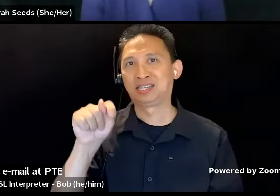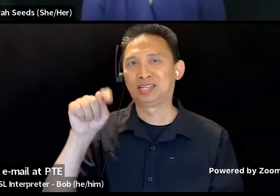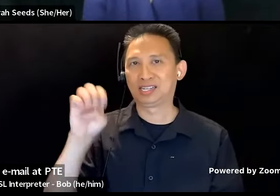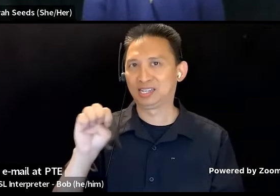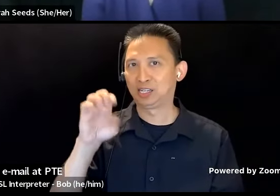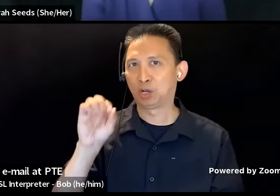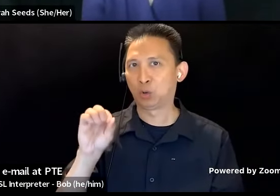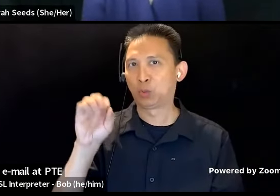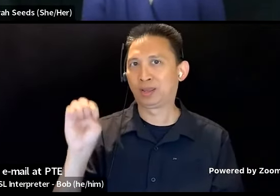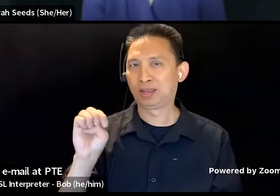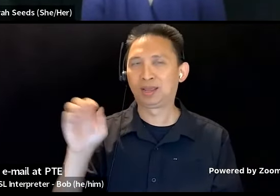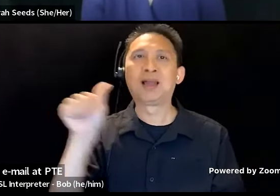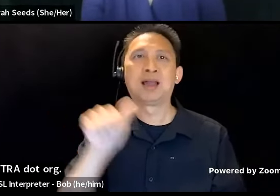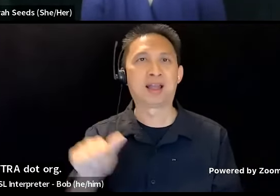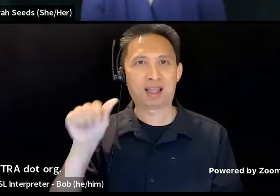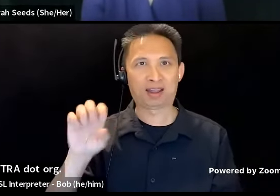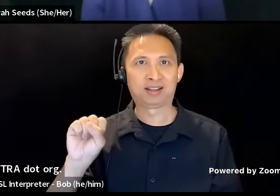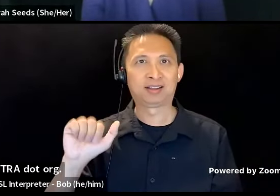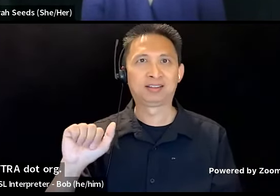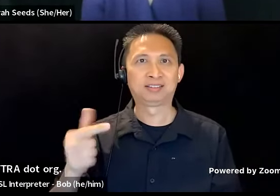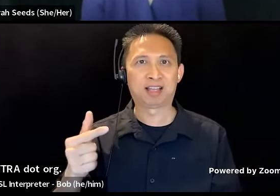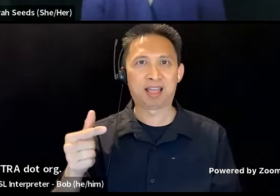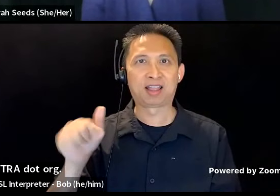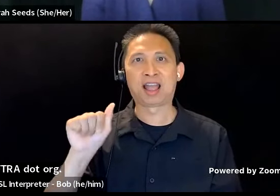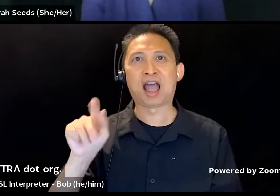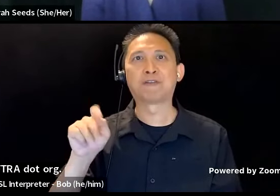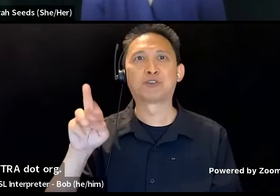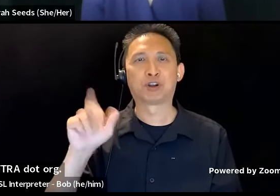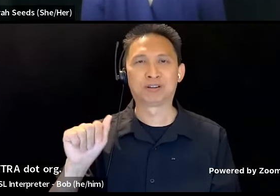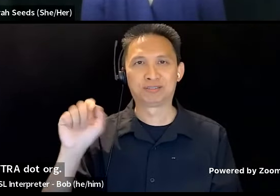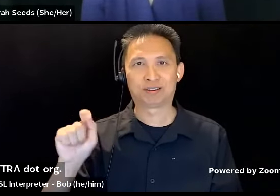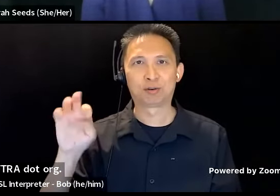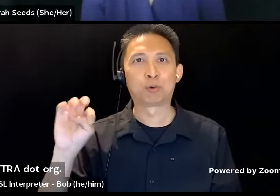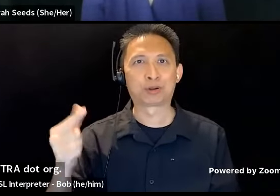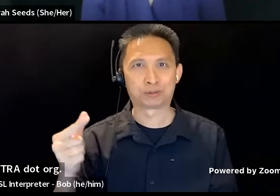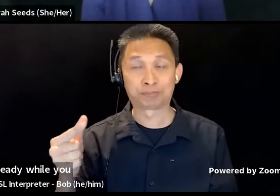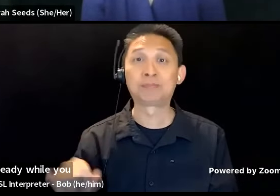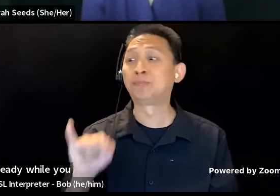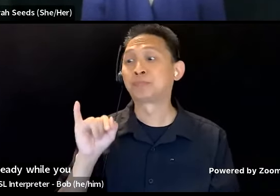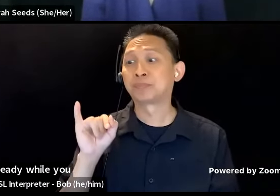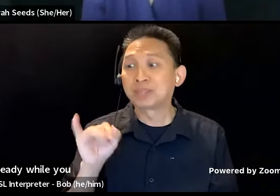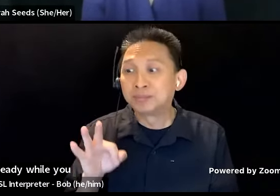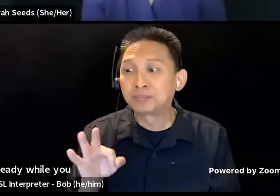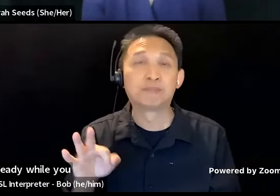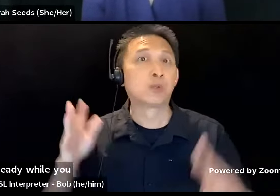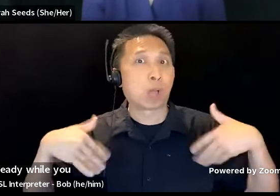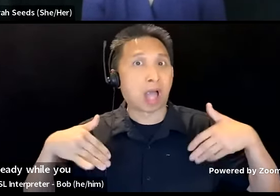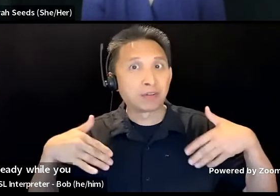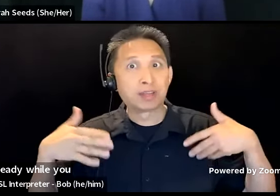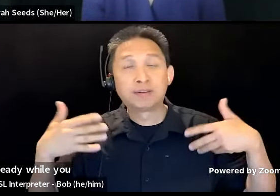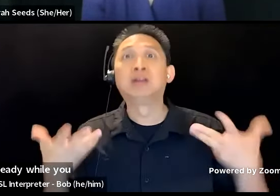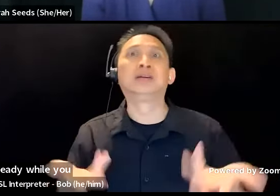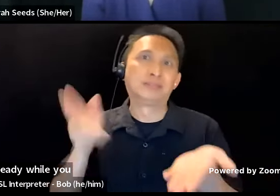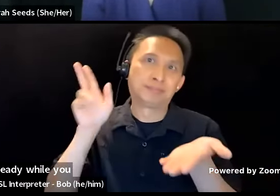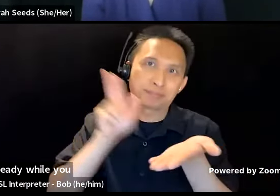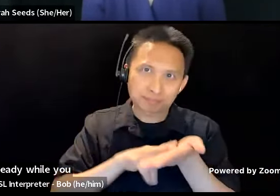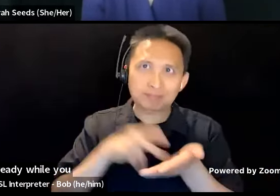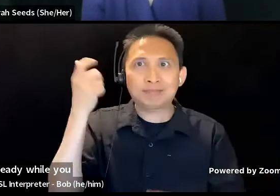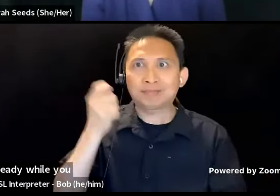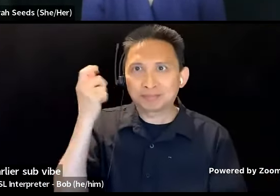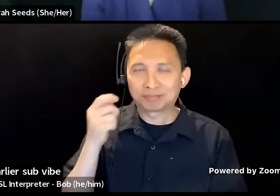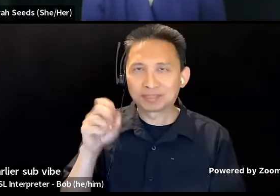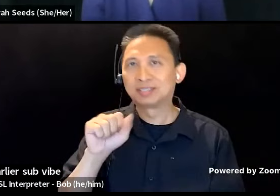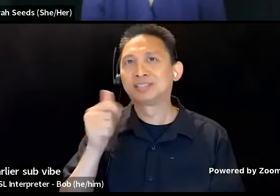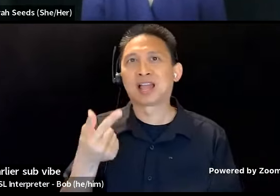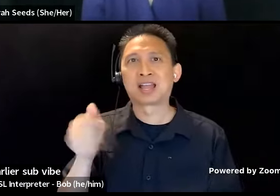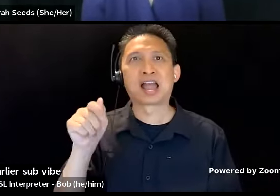pteoe@sagaftra.org. And if you haven't already, while you're here, like I said earlier, subscribe to SAG-AFTRA's YouTube channel